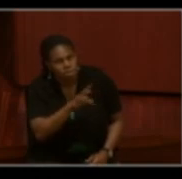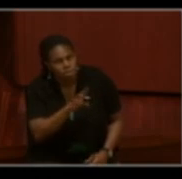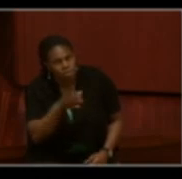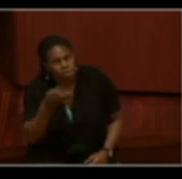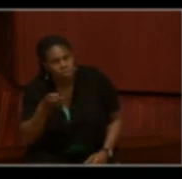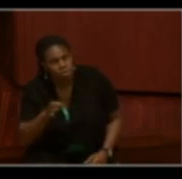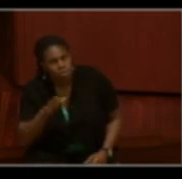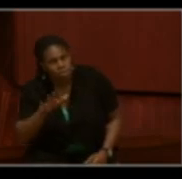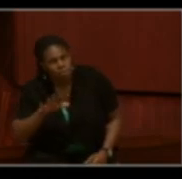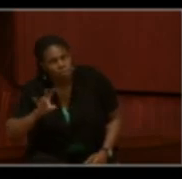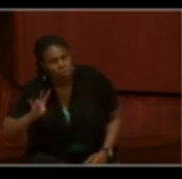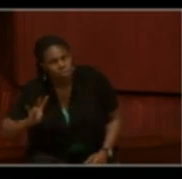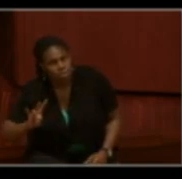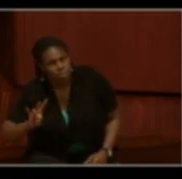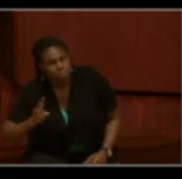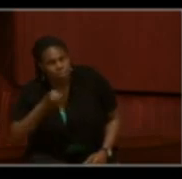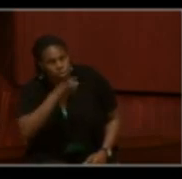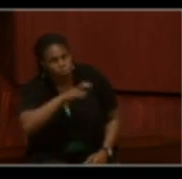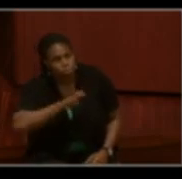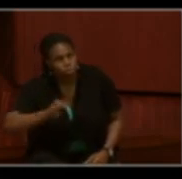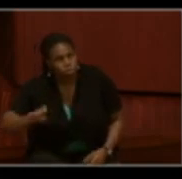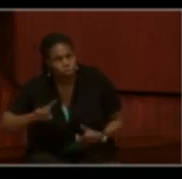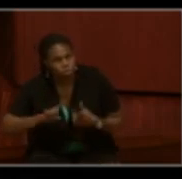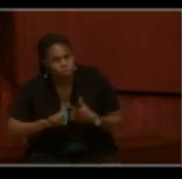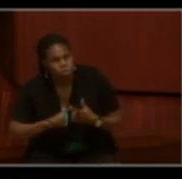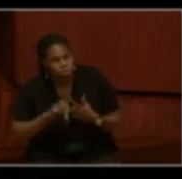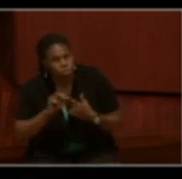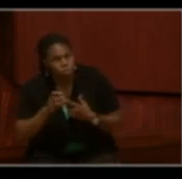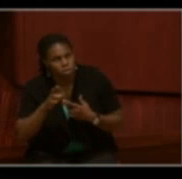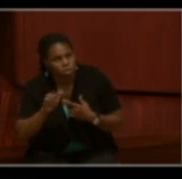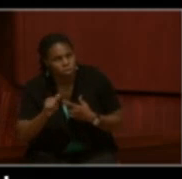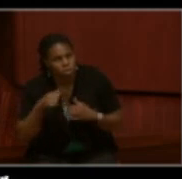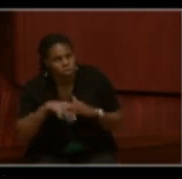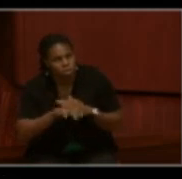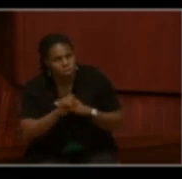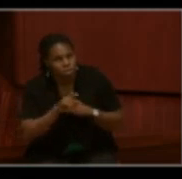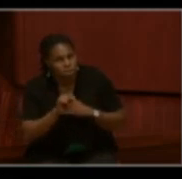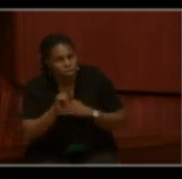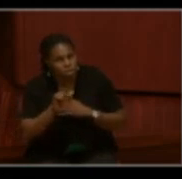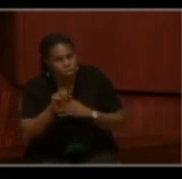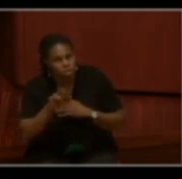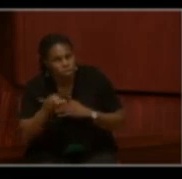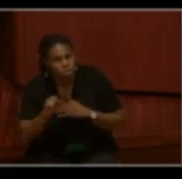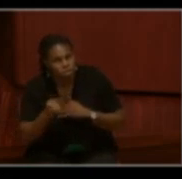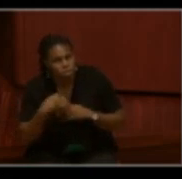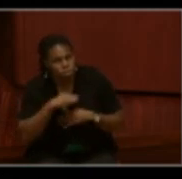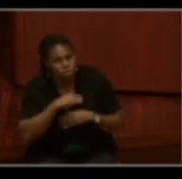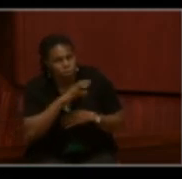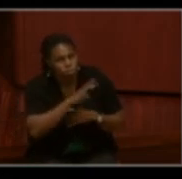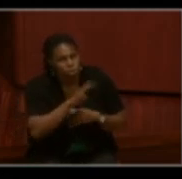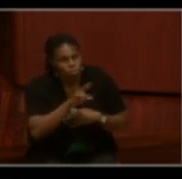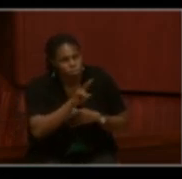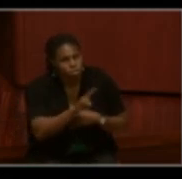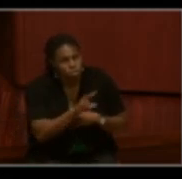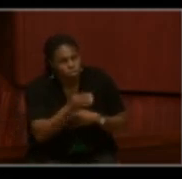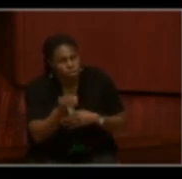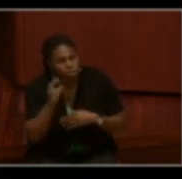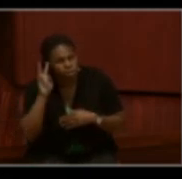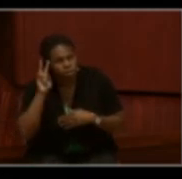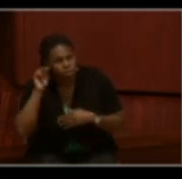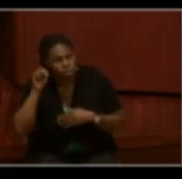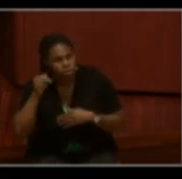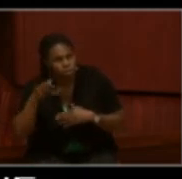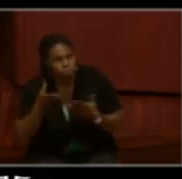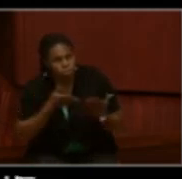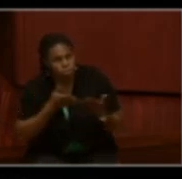28, 1957 were transferred to the National Archives of St. Louis. We now maintain the World War II through Vietnam era Selective